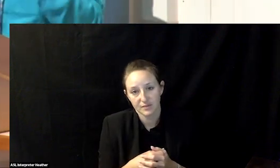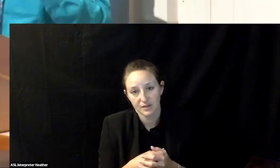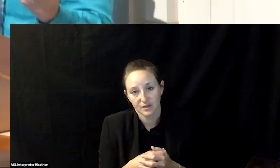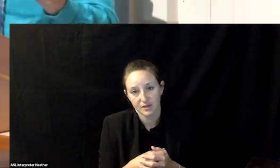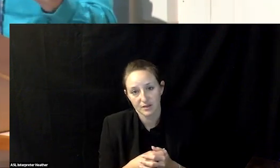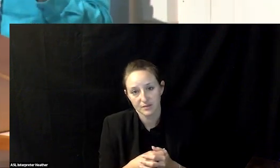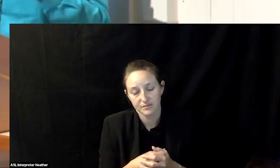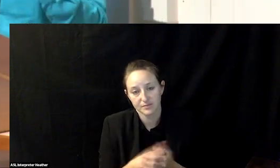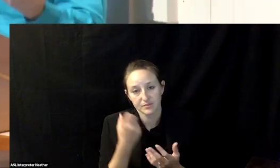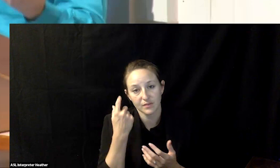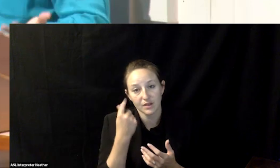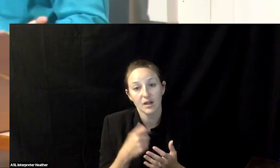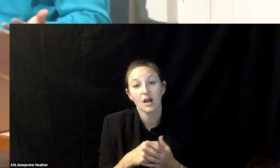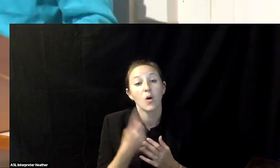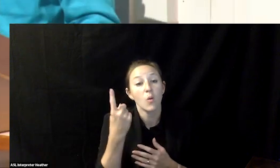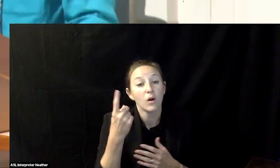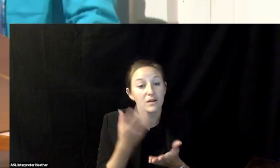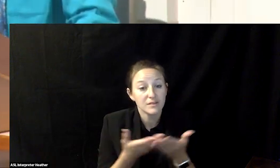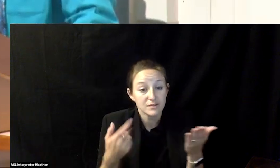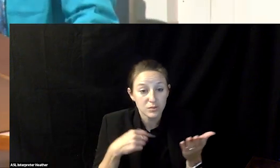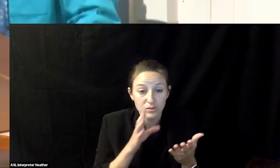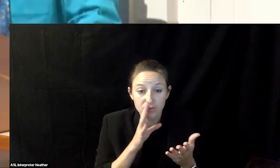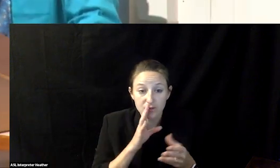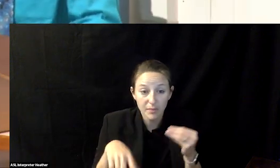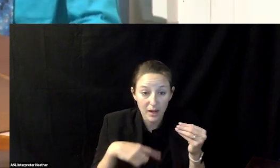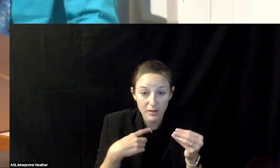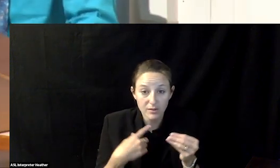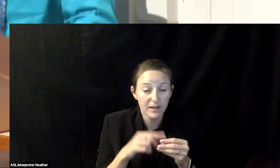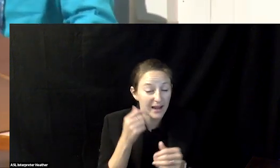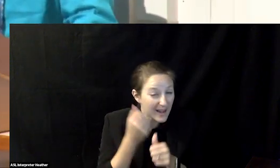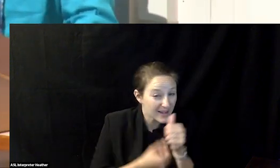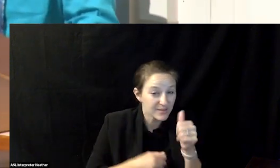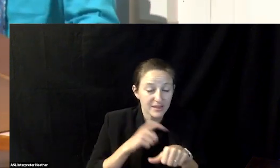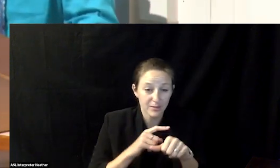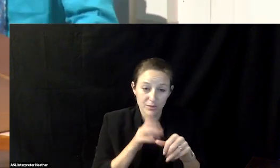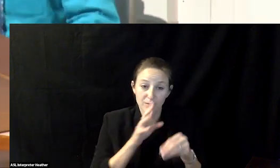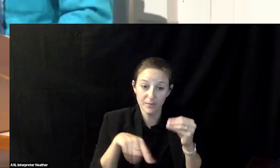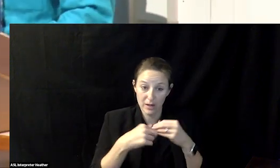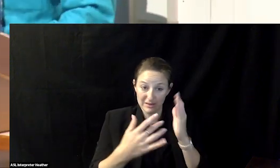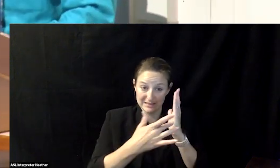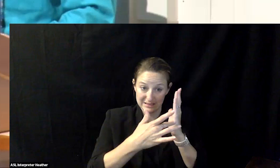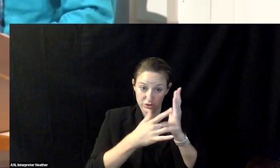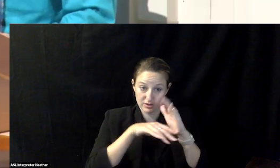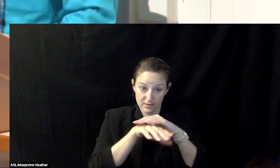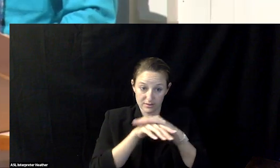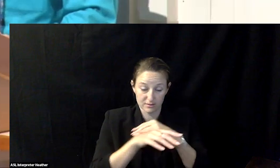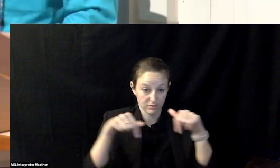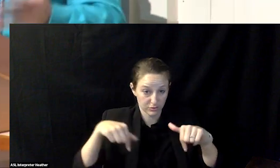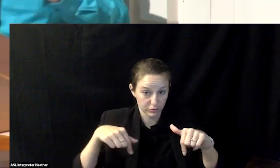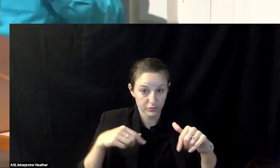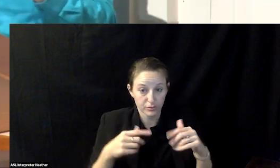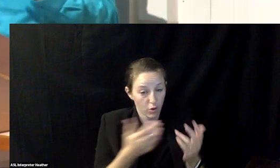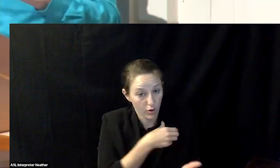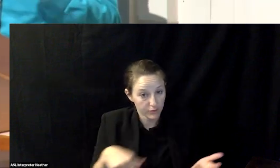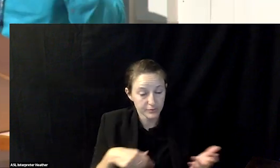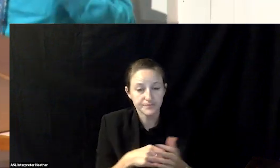we talk about every time we present about digital access at Harvard is that that is one